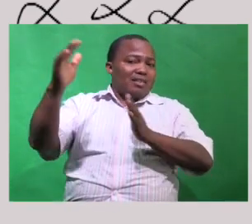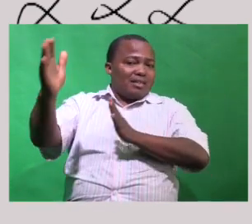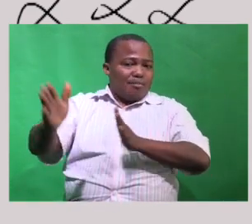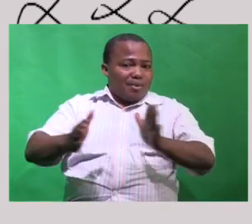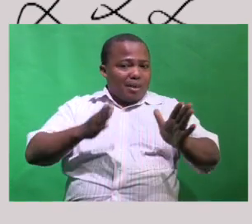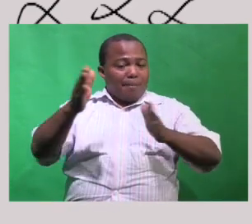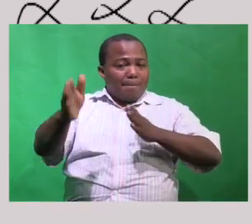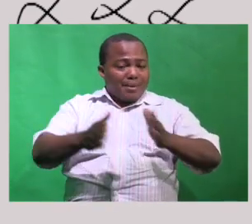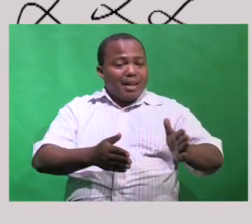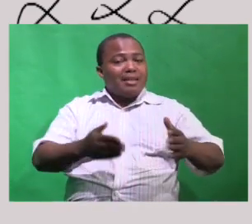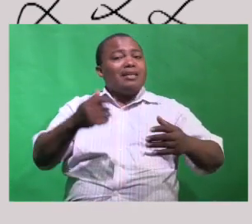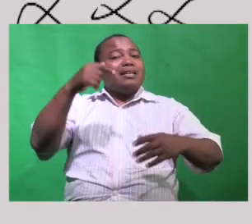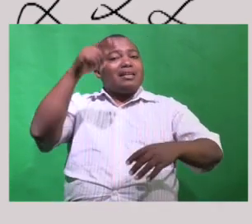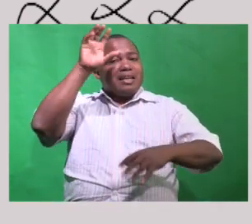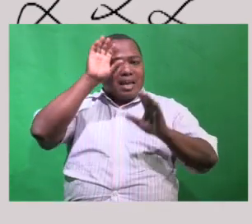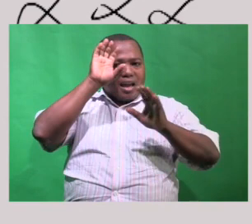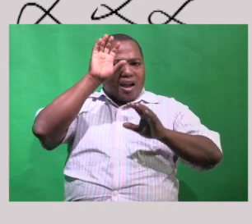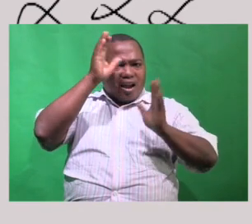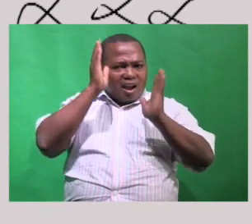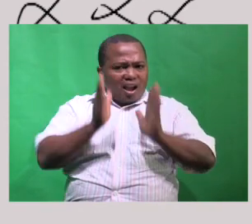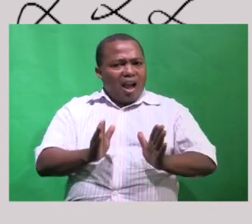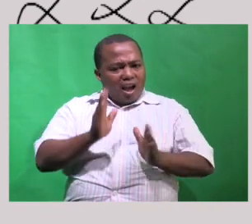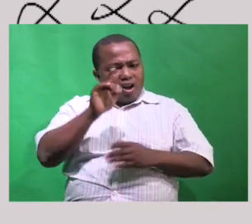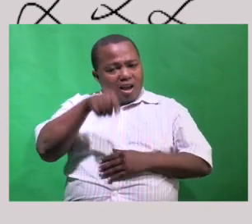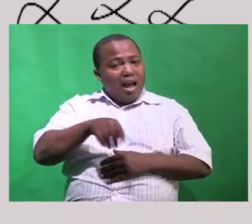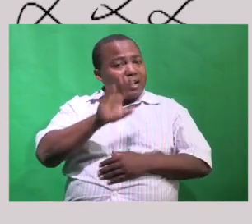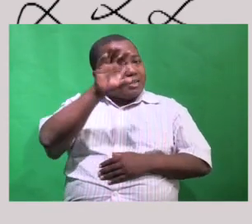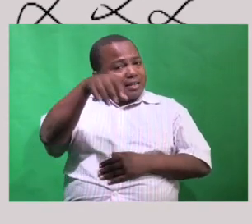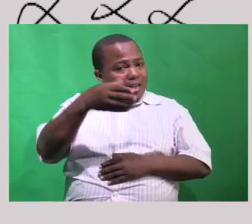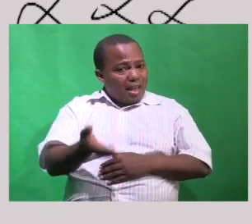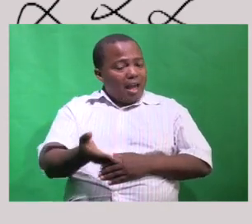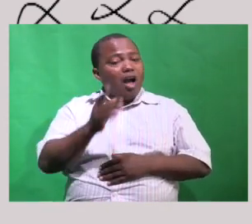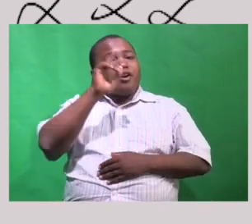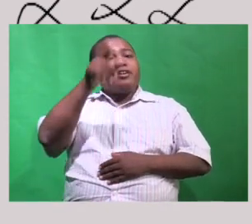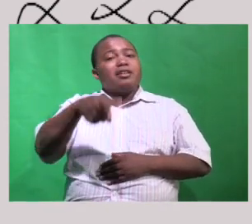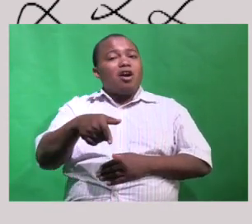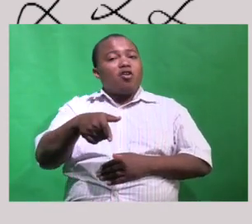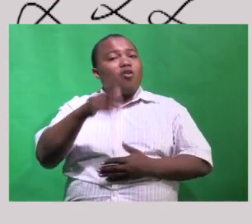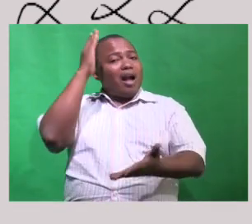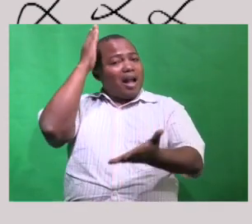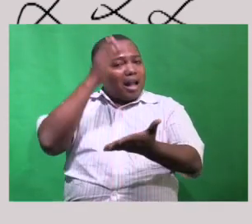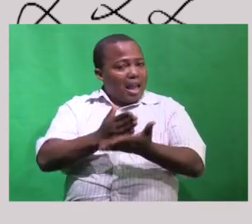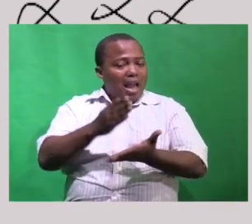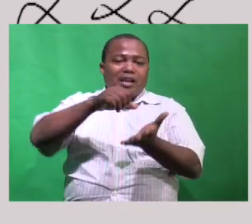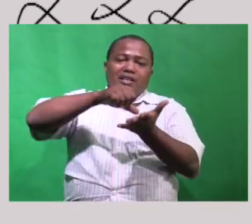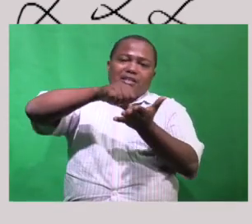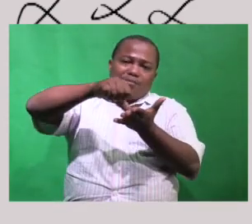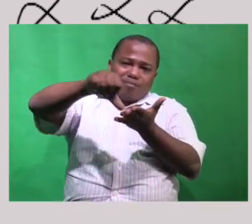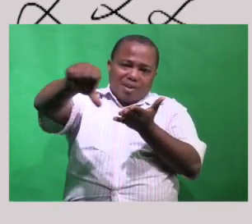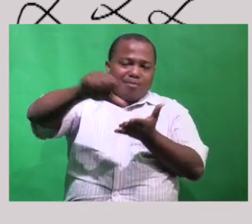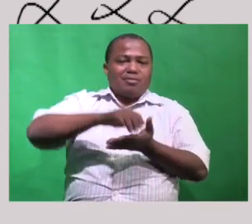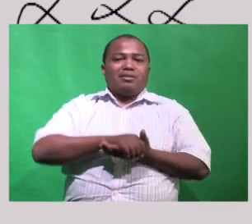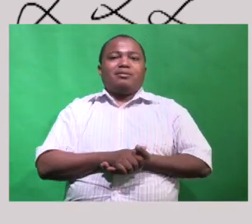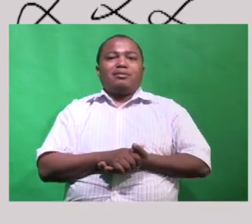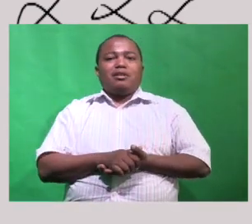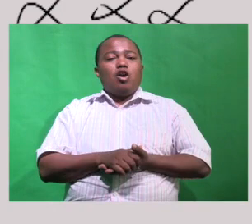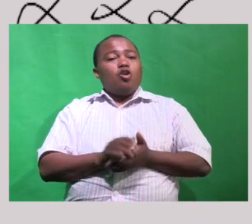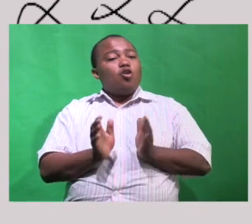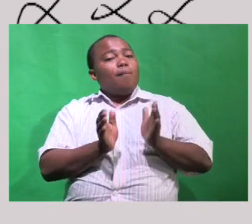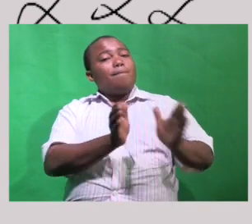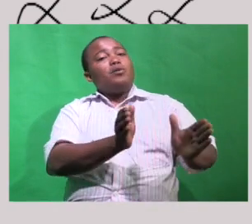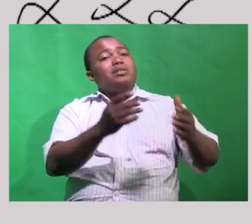In the current year, become a current payment. You put on a